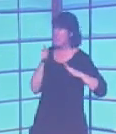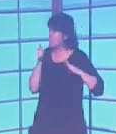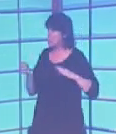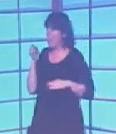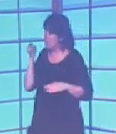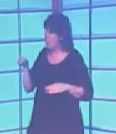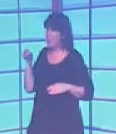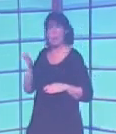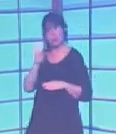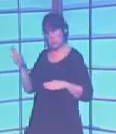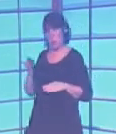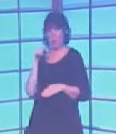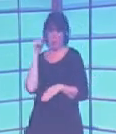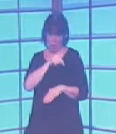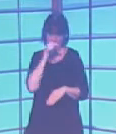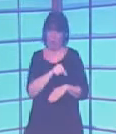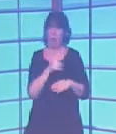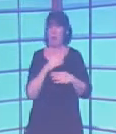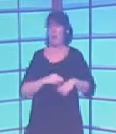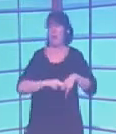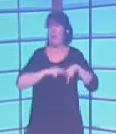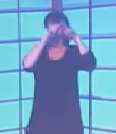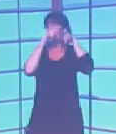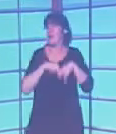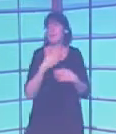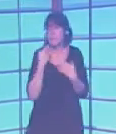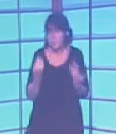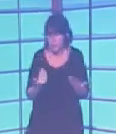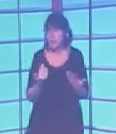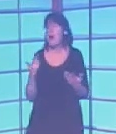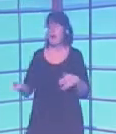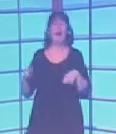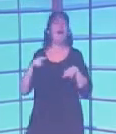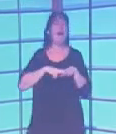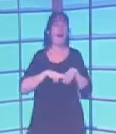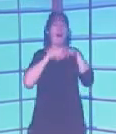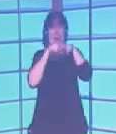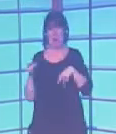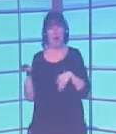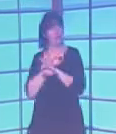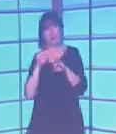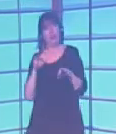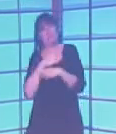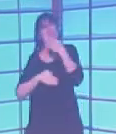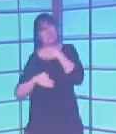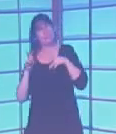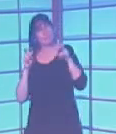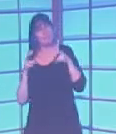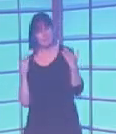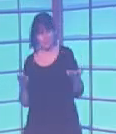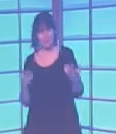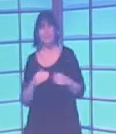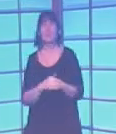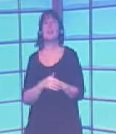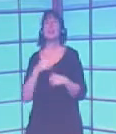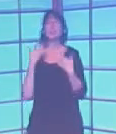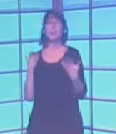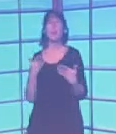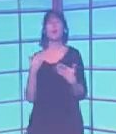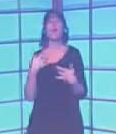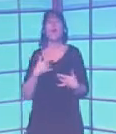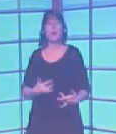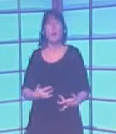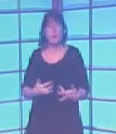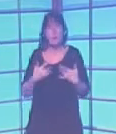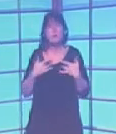also provides support services and expert advice to its members and stakeholders, and represents the views, issues and concerns of